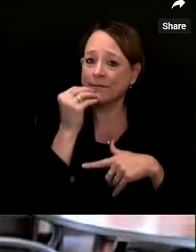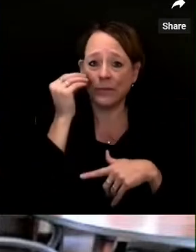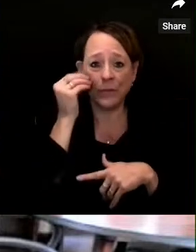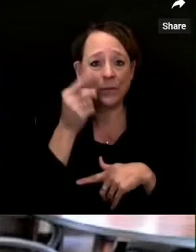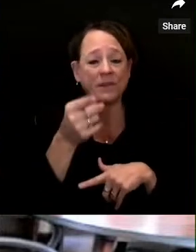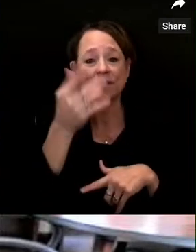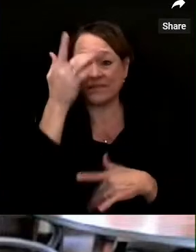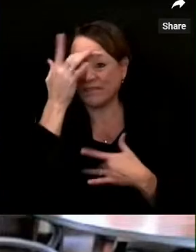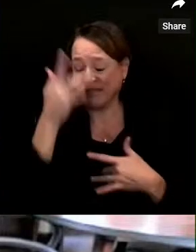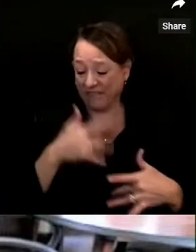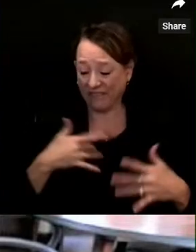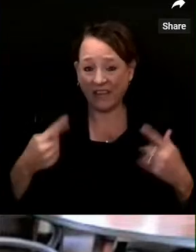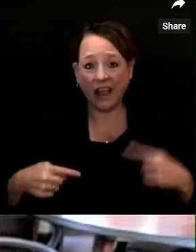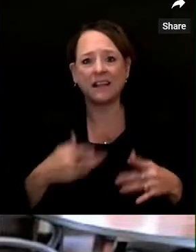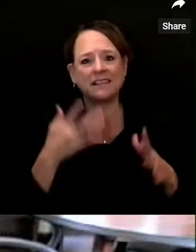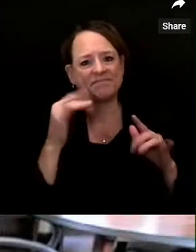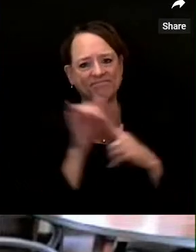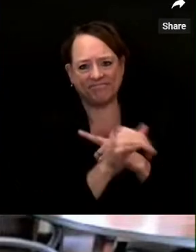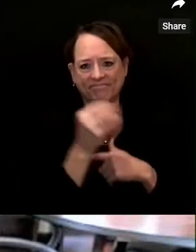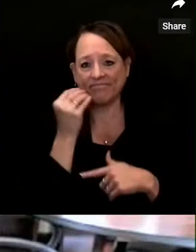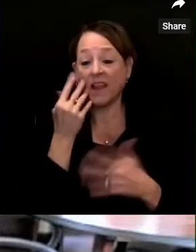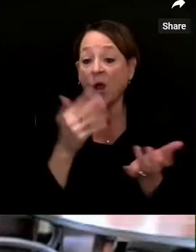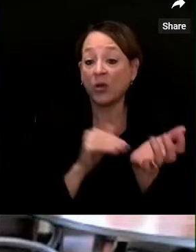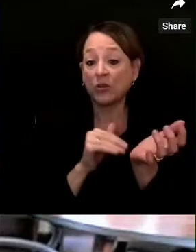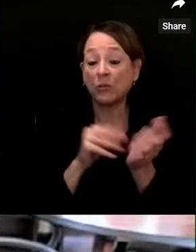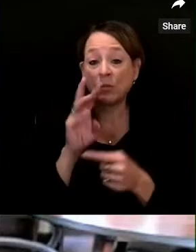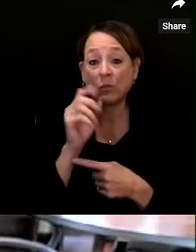you would add on the data trends themselves?